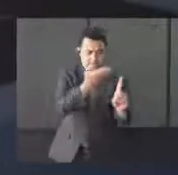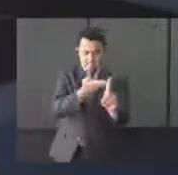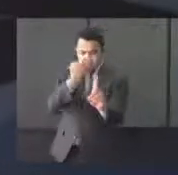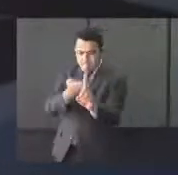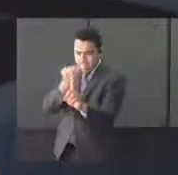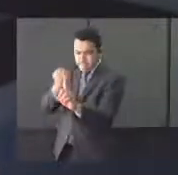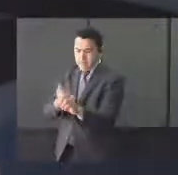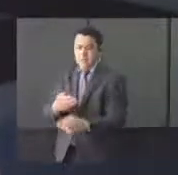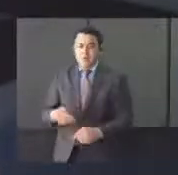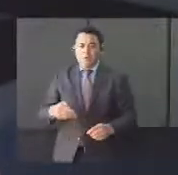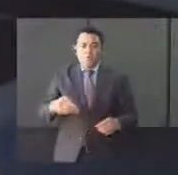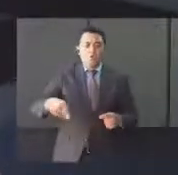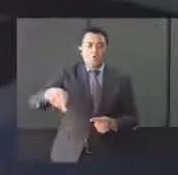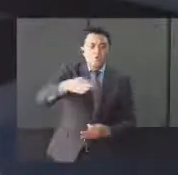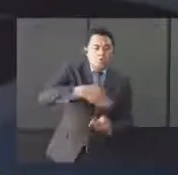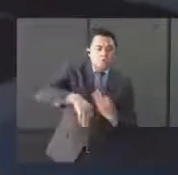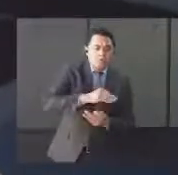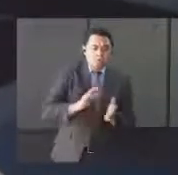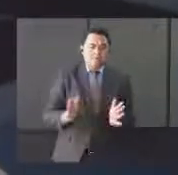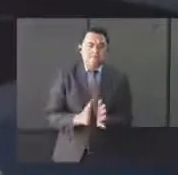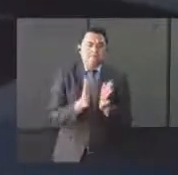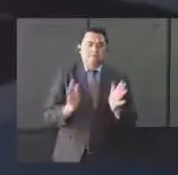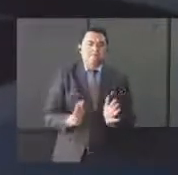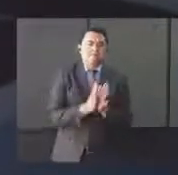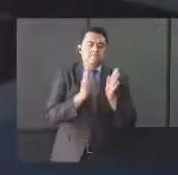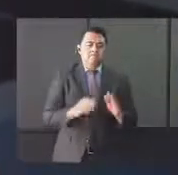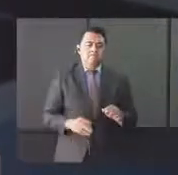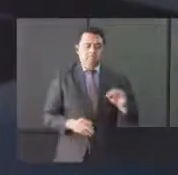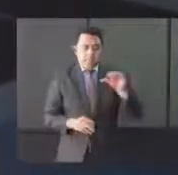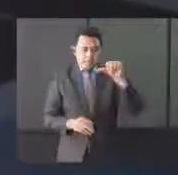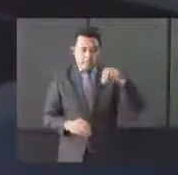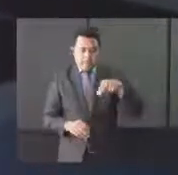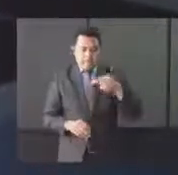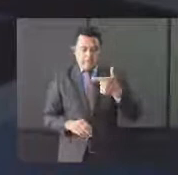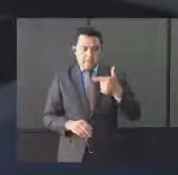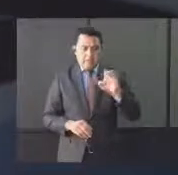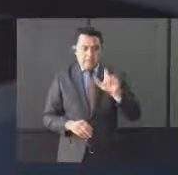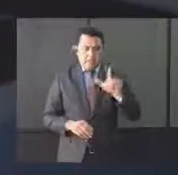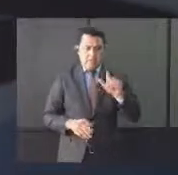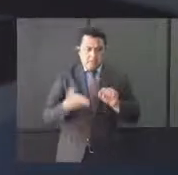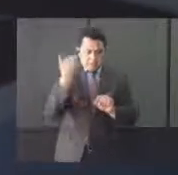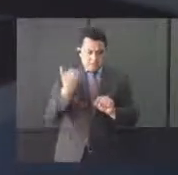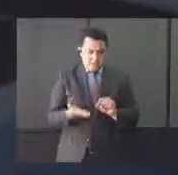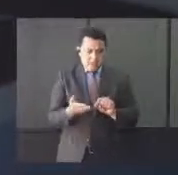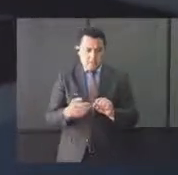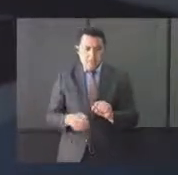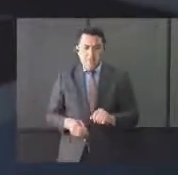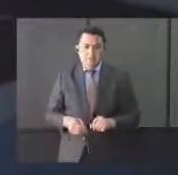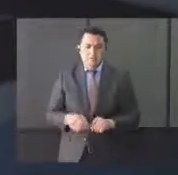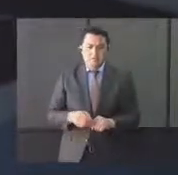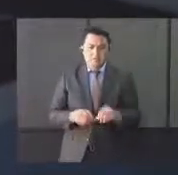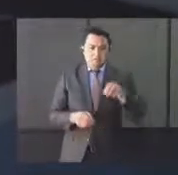been disconnected, Summer, Dolores, Alice, and Angel.